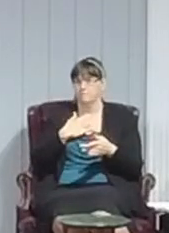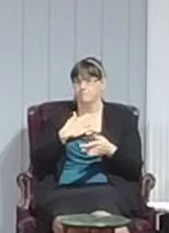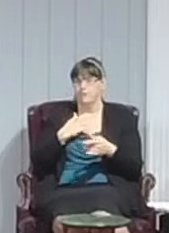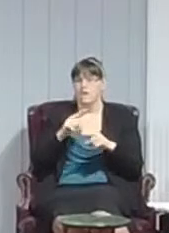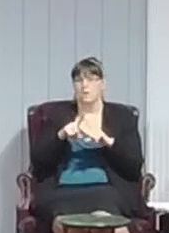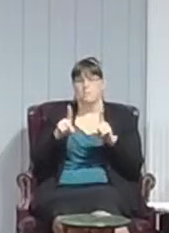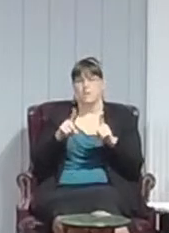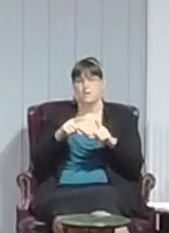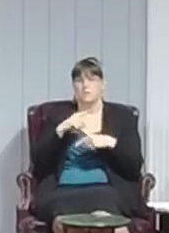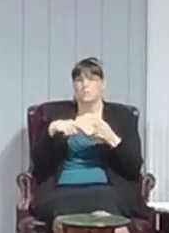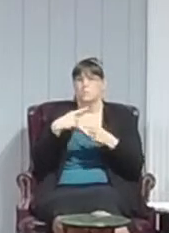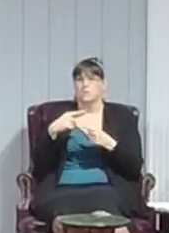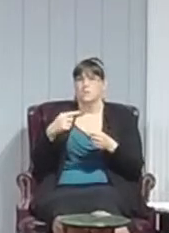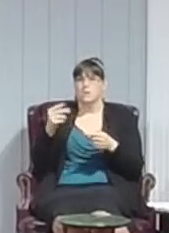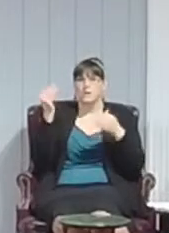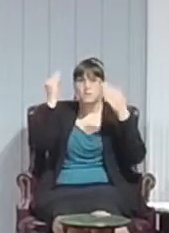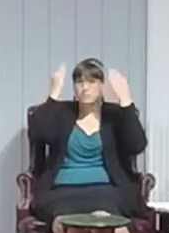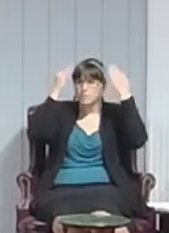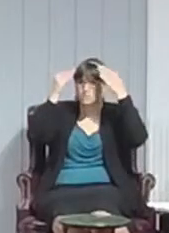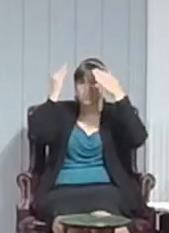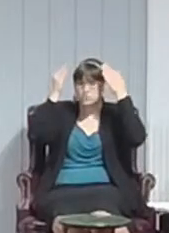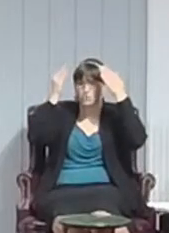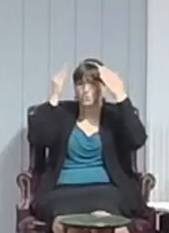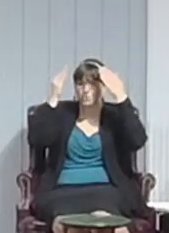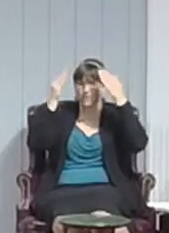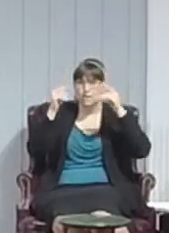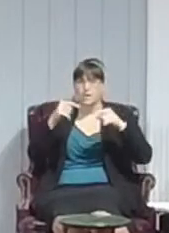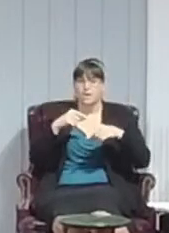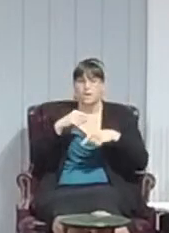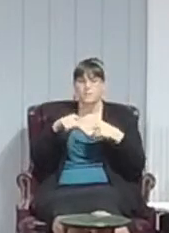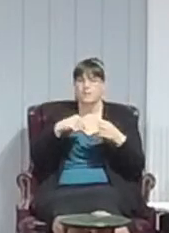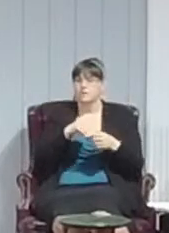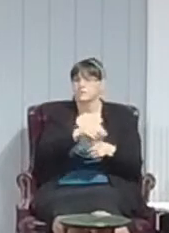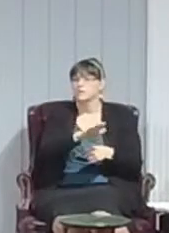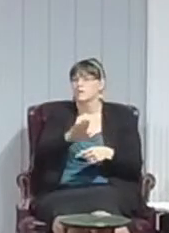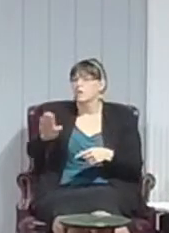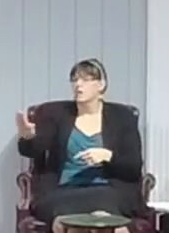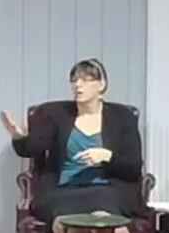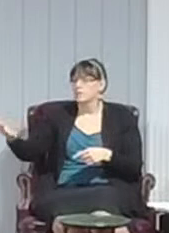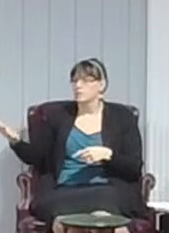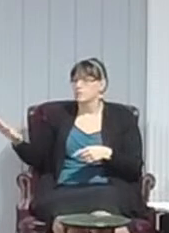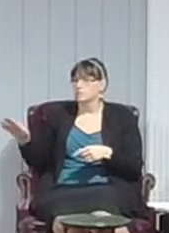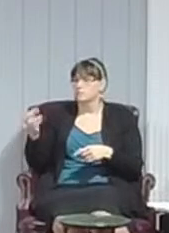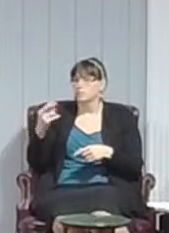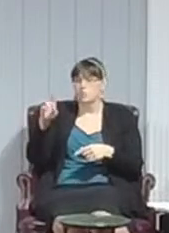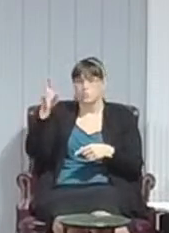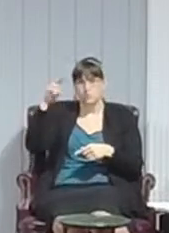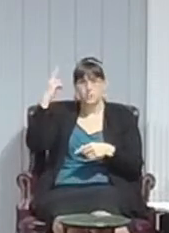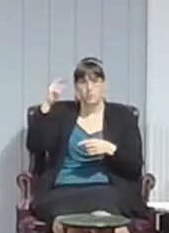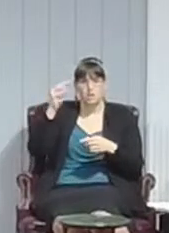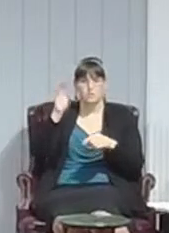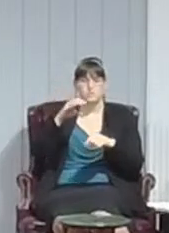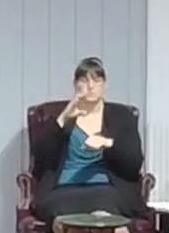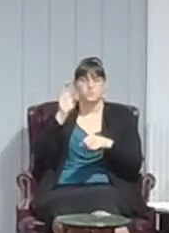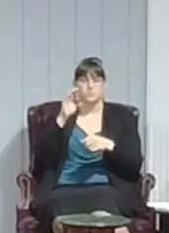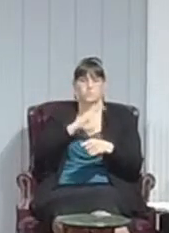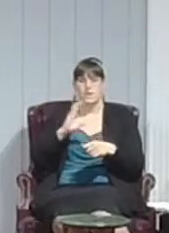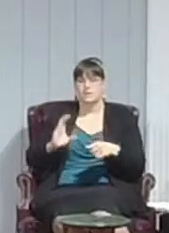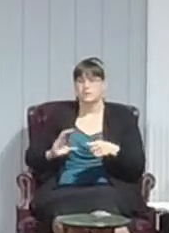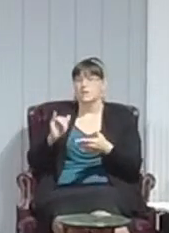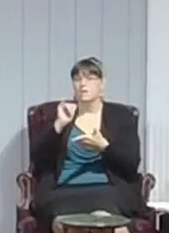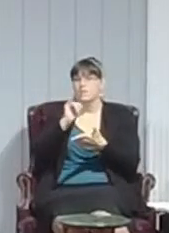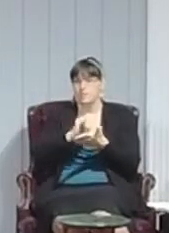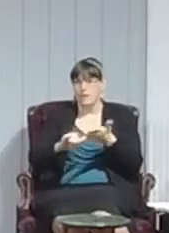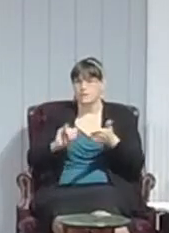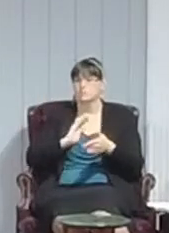When I care for somebody else, or when I care for the cause of Christ, that's the soul and that's the spirit. So anyway, getting back, the wording